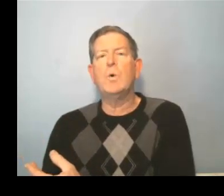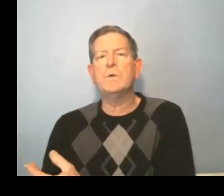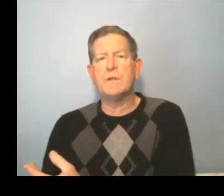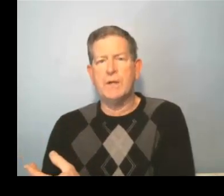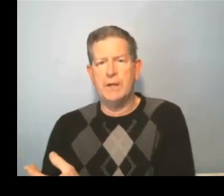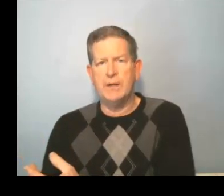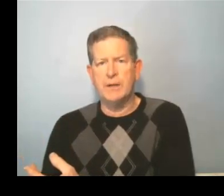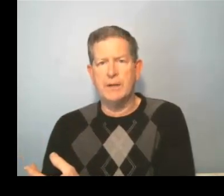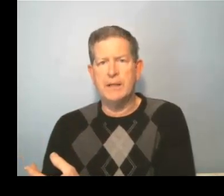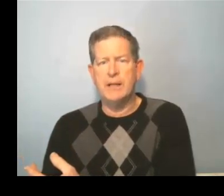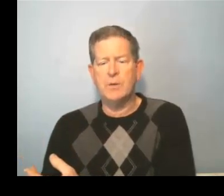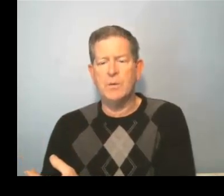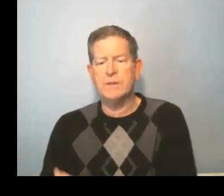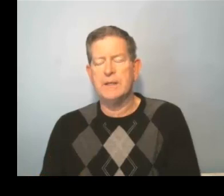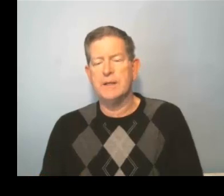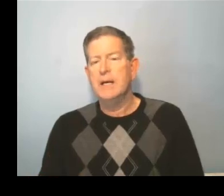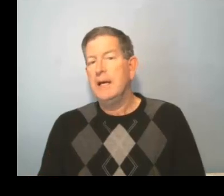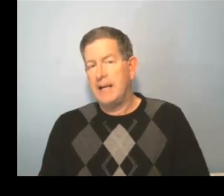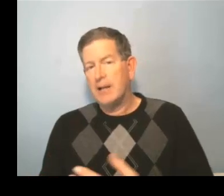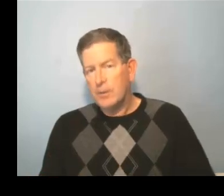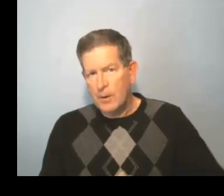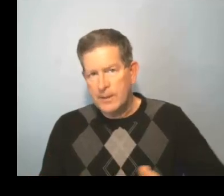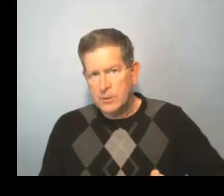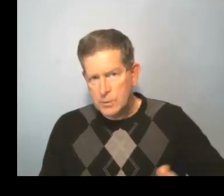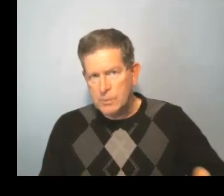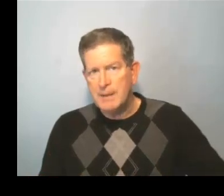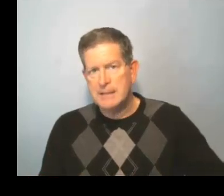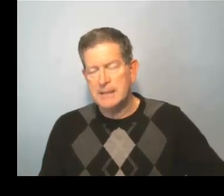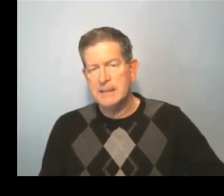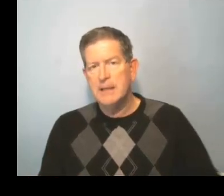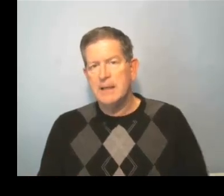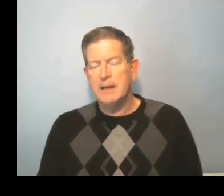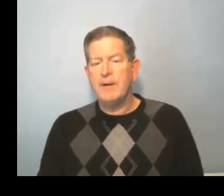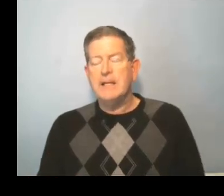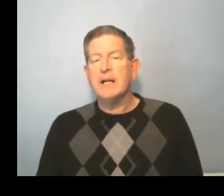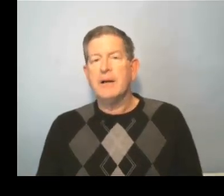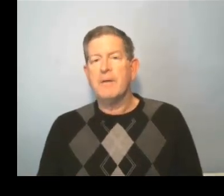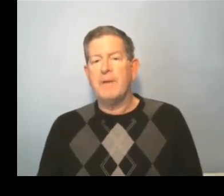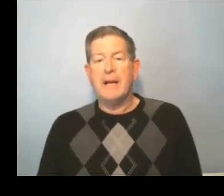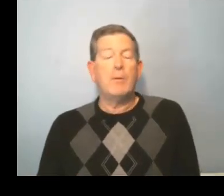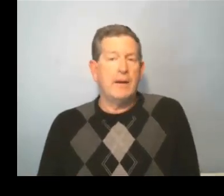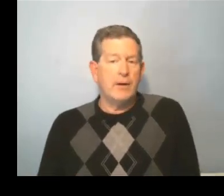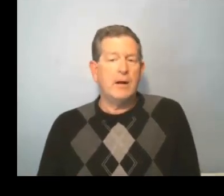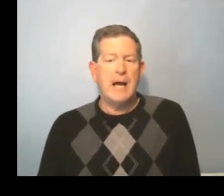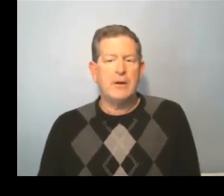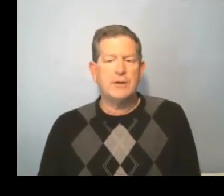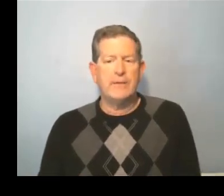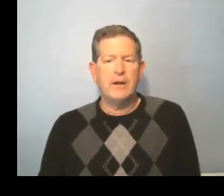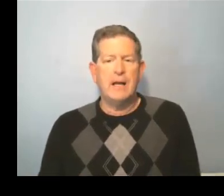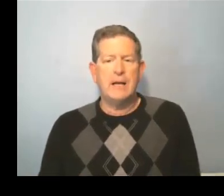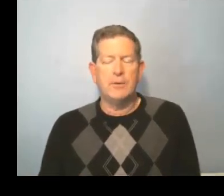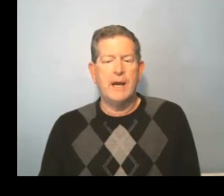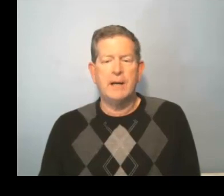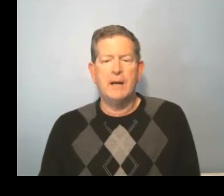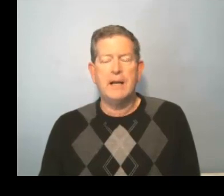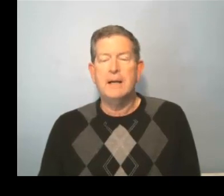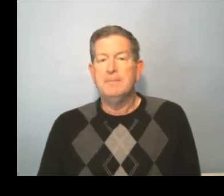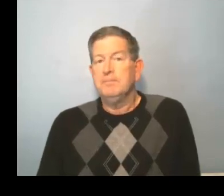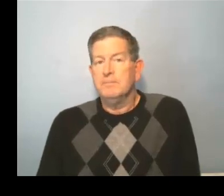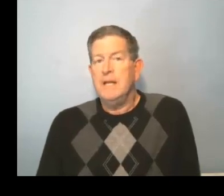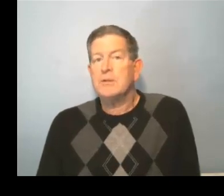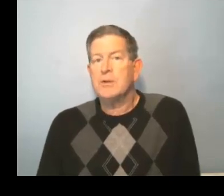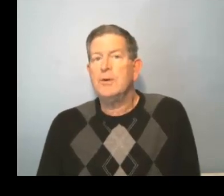est 11 heures. Il est 11 heures. And I can throw in the du matin if I need to clarify. Now with 11 o'clock or 7 o'clock or 9